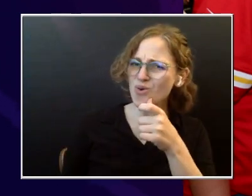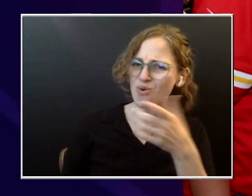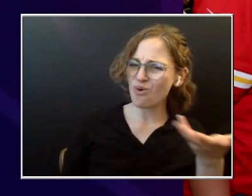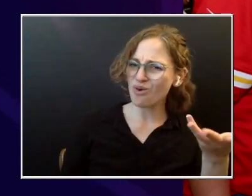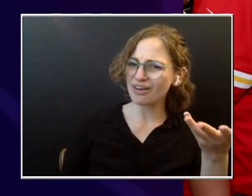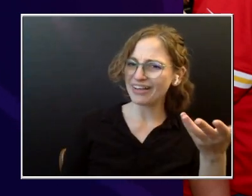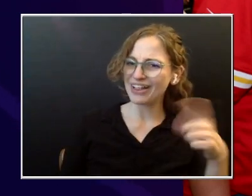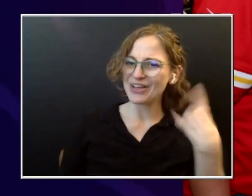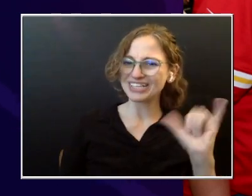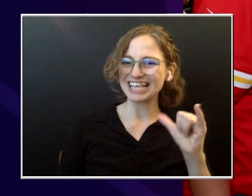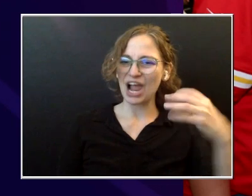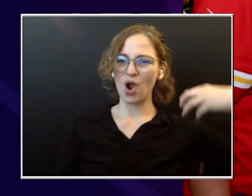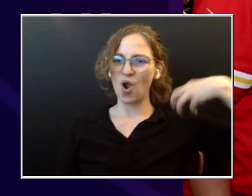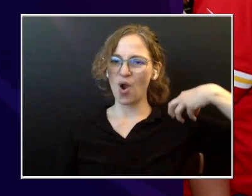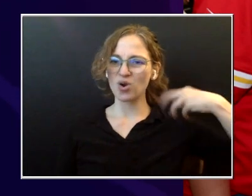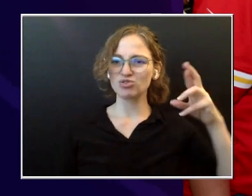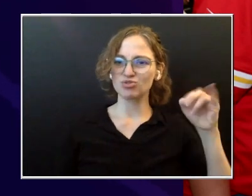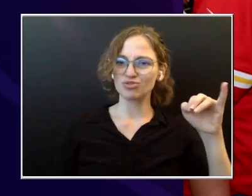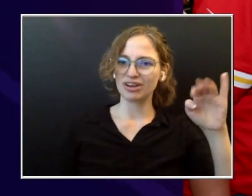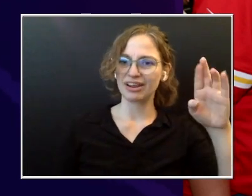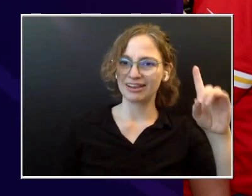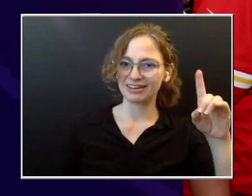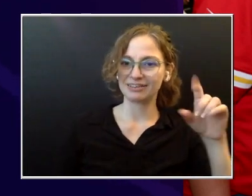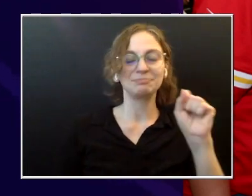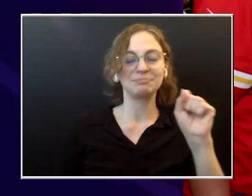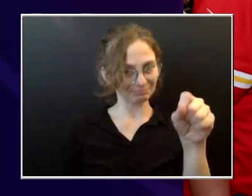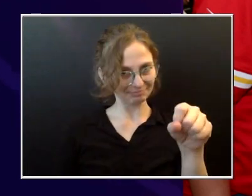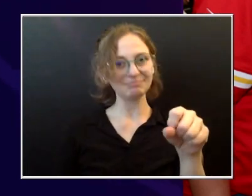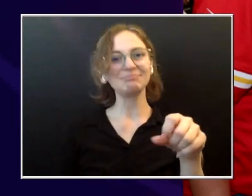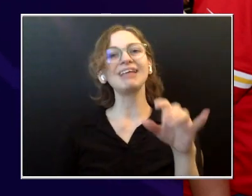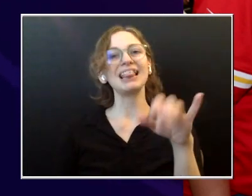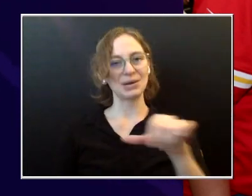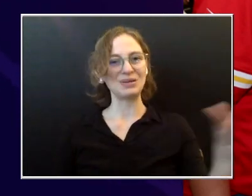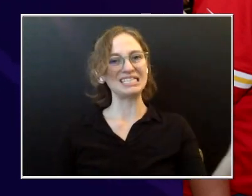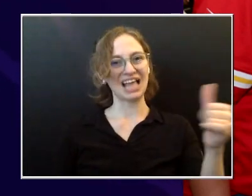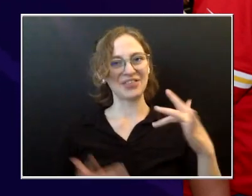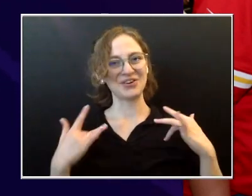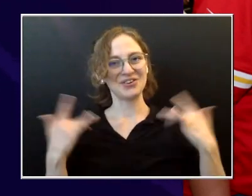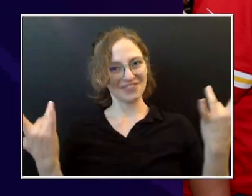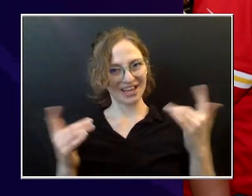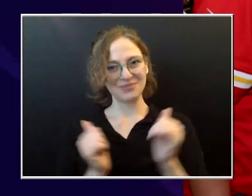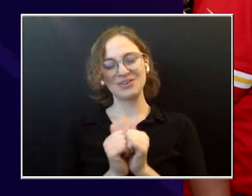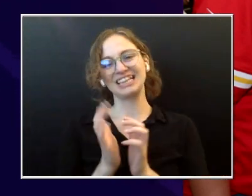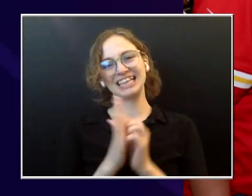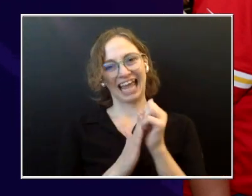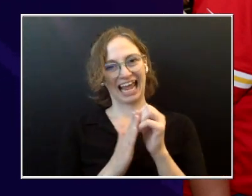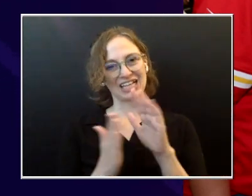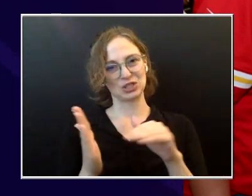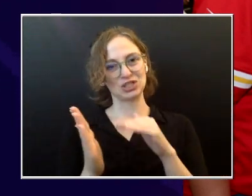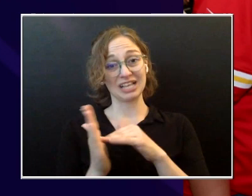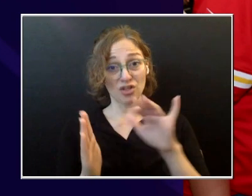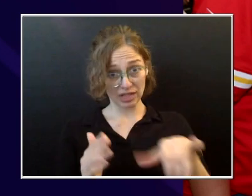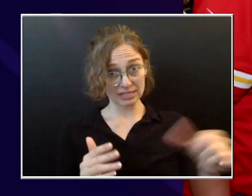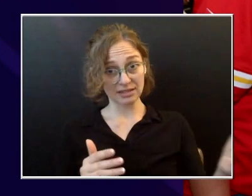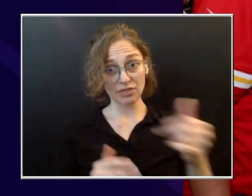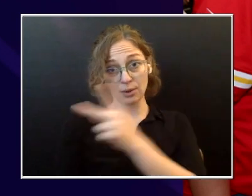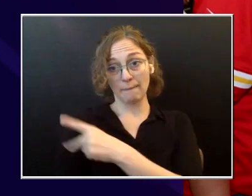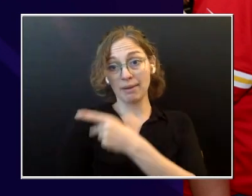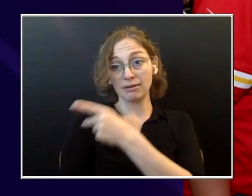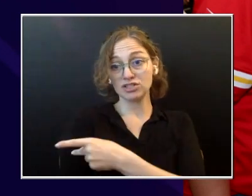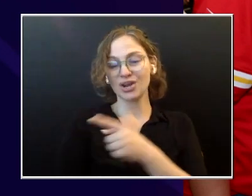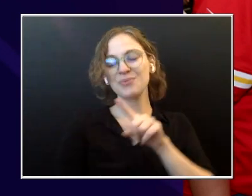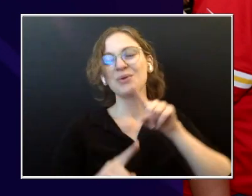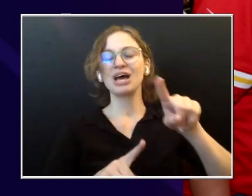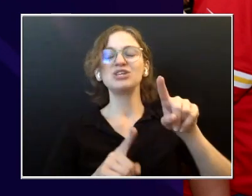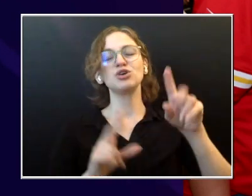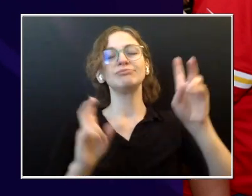Yes, that was another Cancer Center event, and that's one of my other patients that we went to an awesome Crucial Catch event and got to meet some of